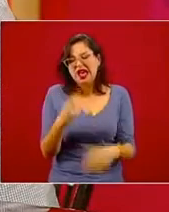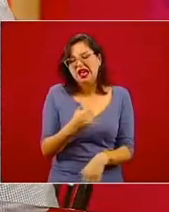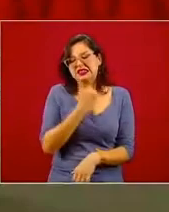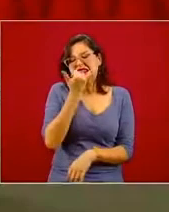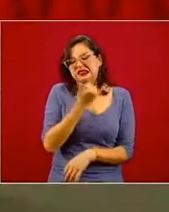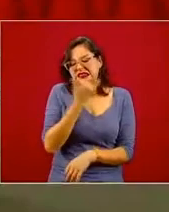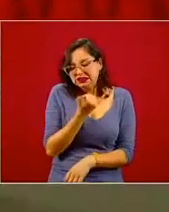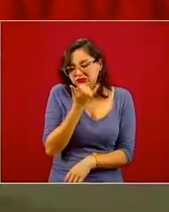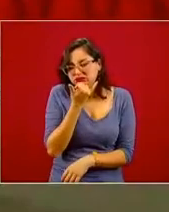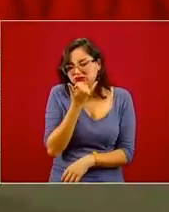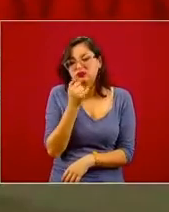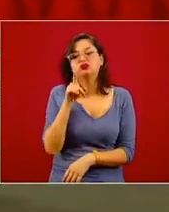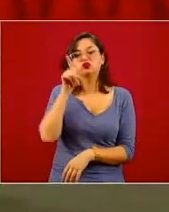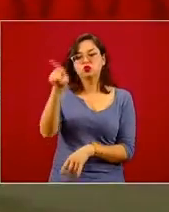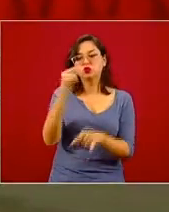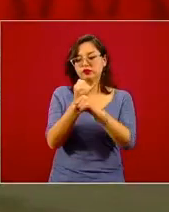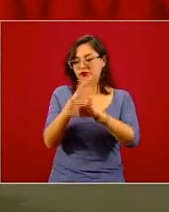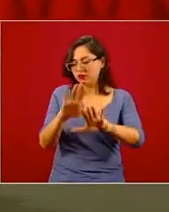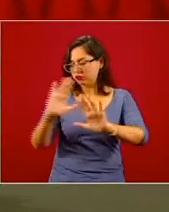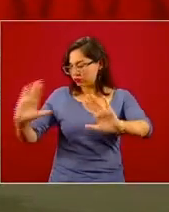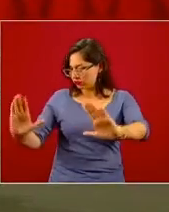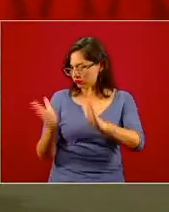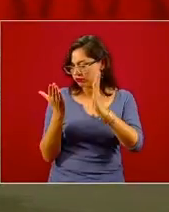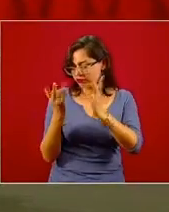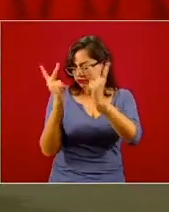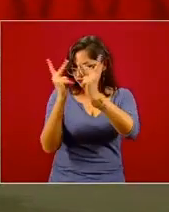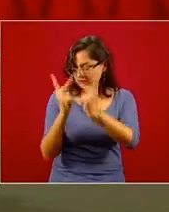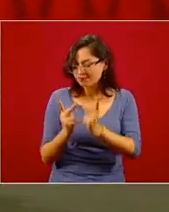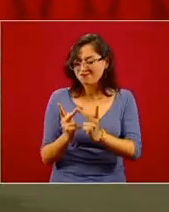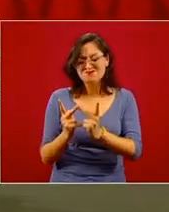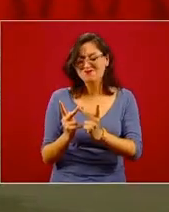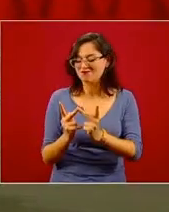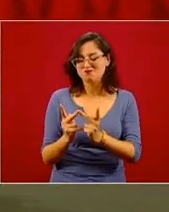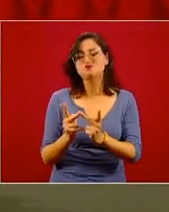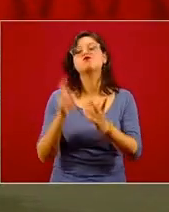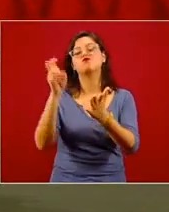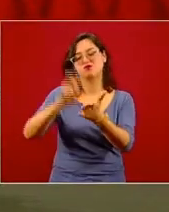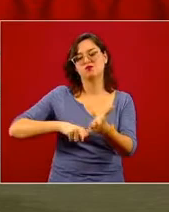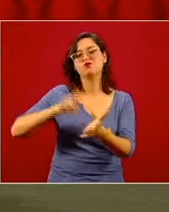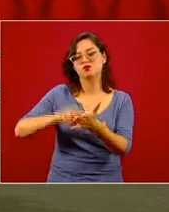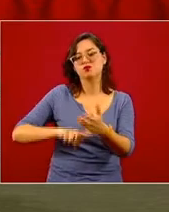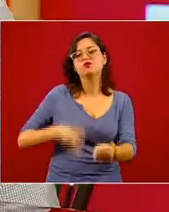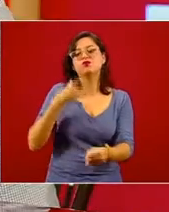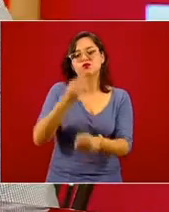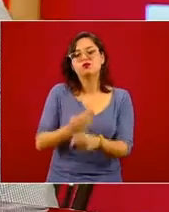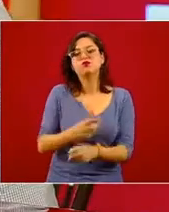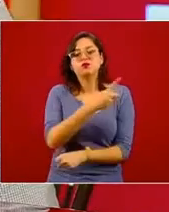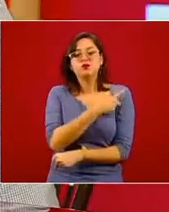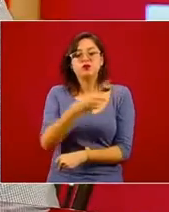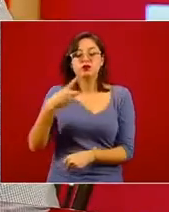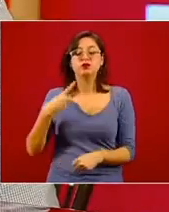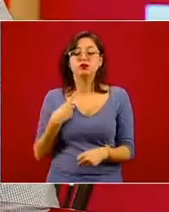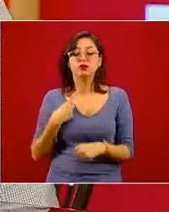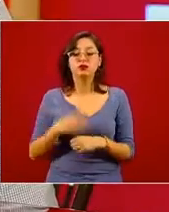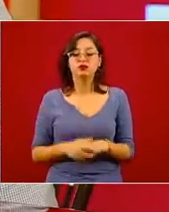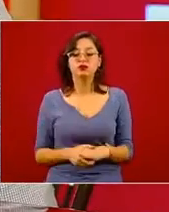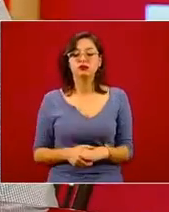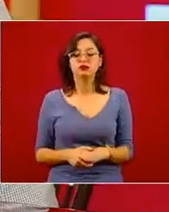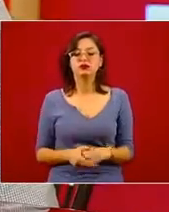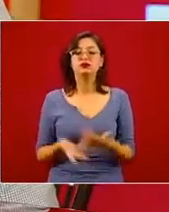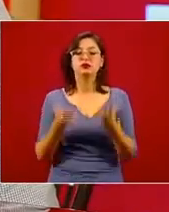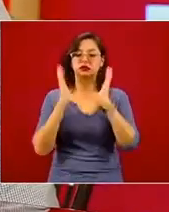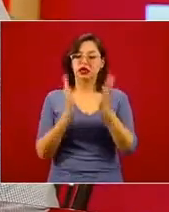those characteristics, can go and make changes in this information since they own this